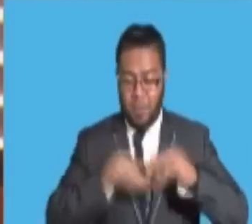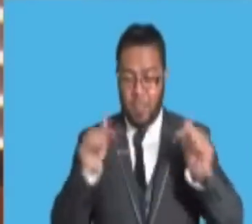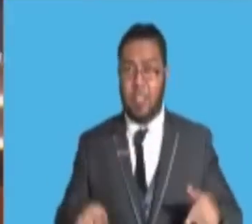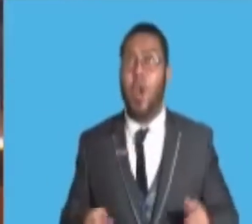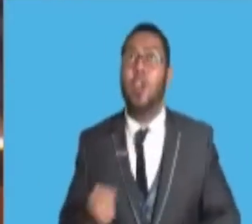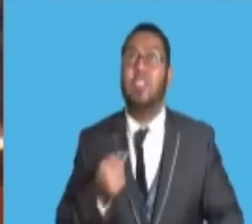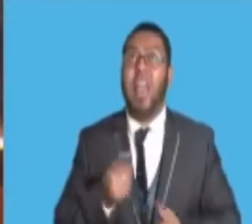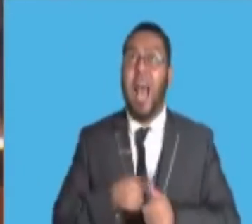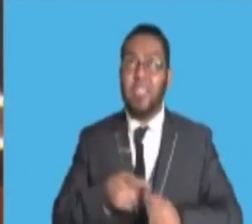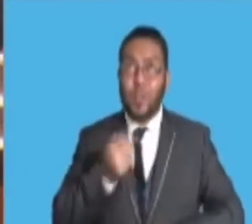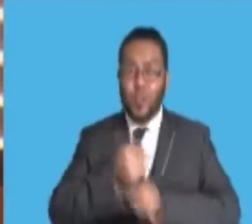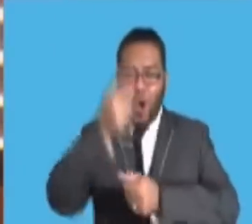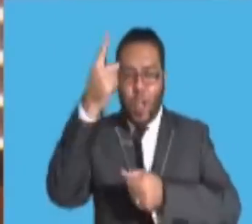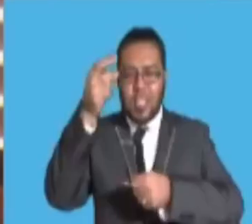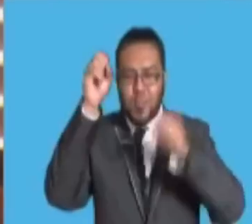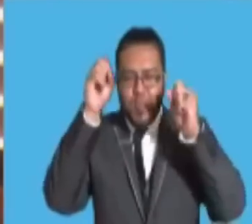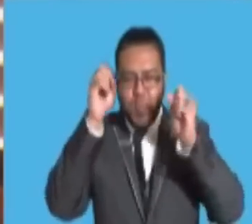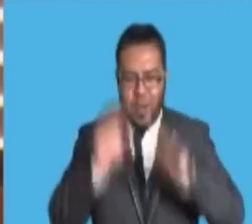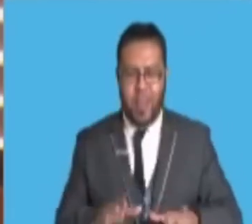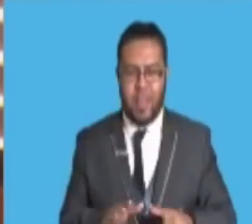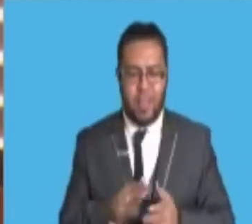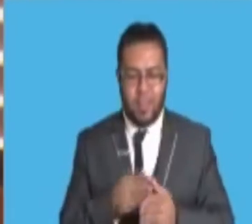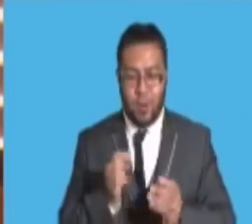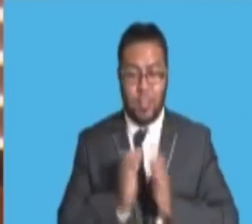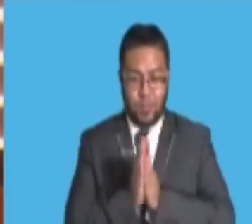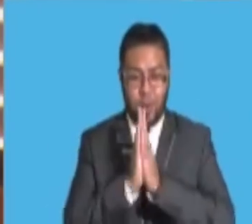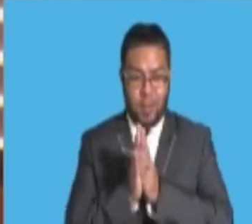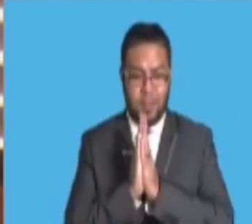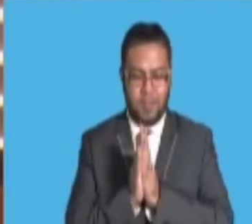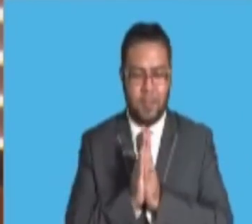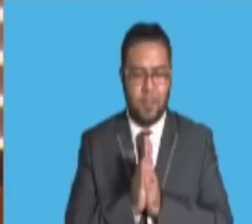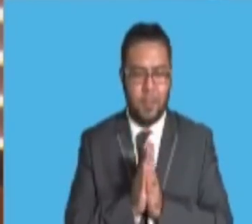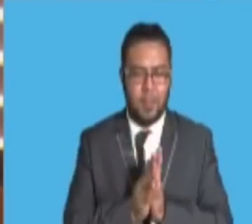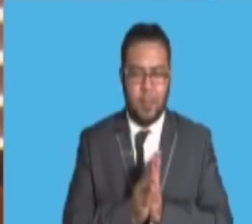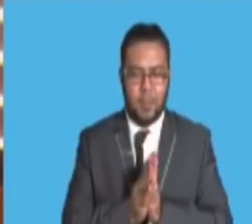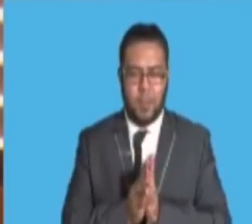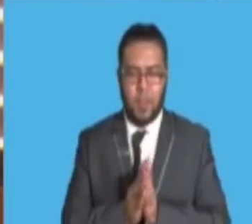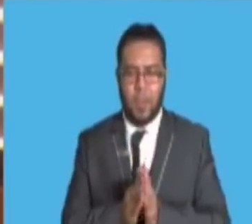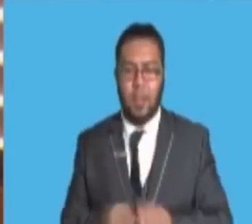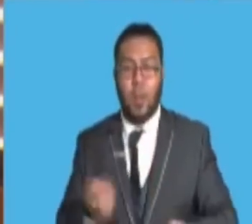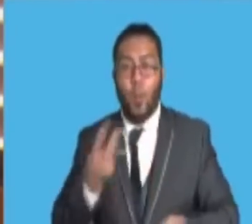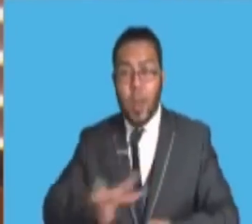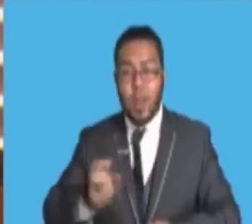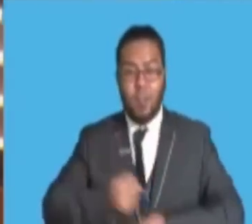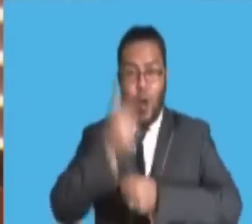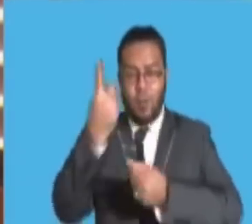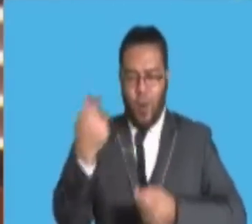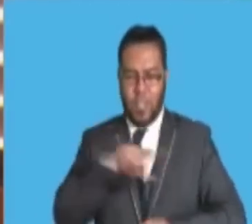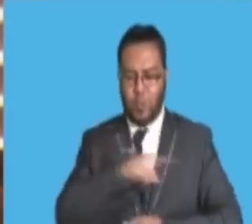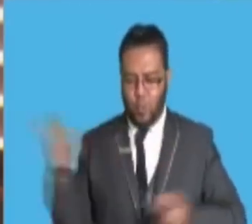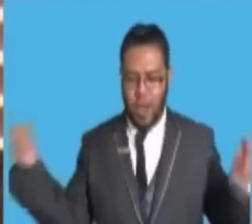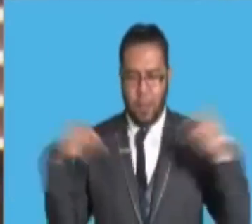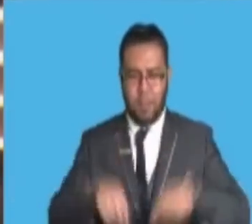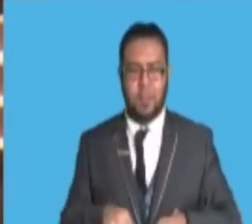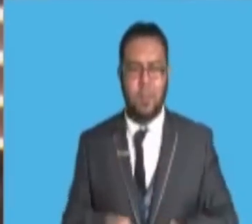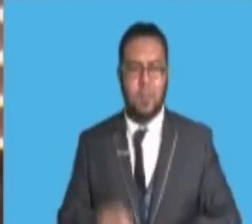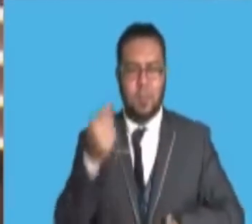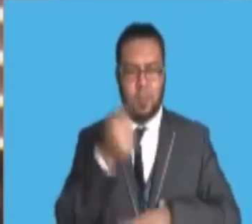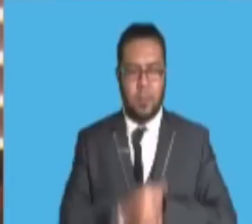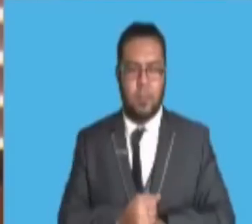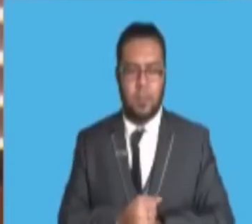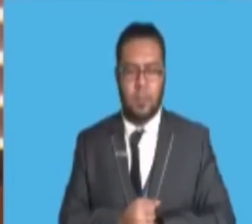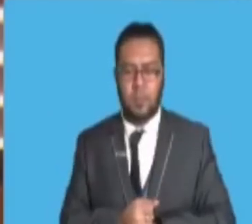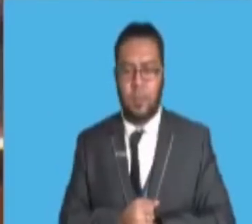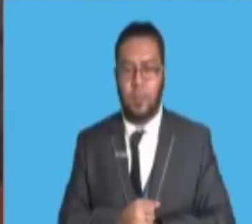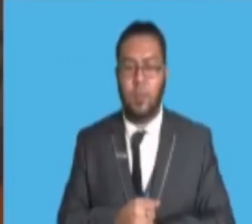to God's prayer. God has declared his will, Madam Speaker. And the will of God is for us to govern and for SADC and NFP to stand